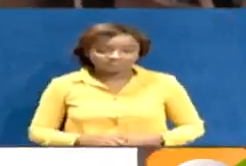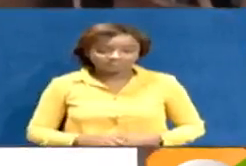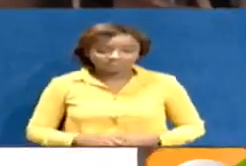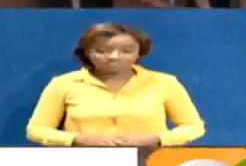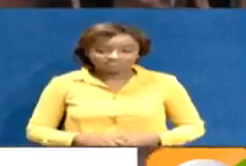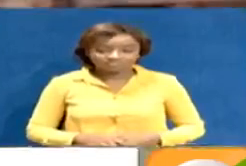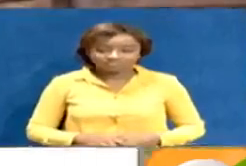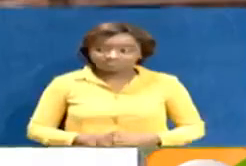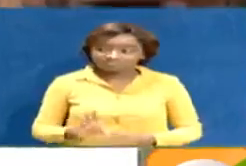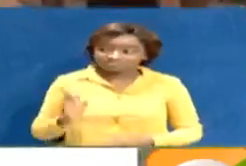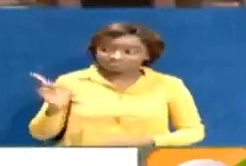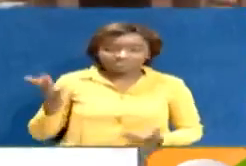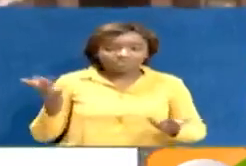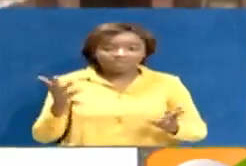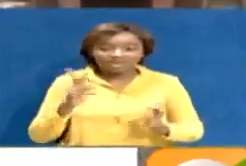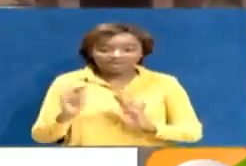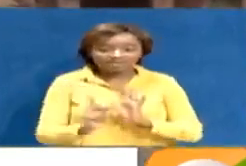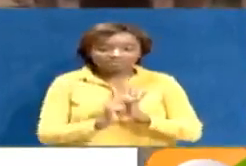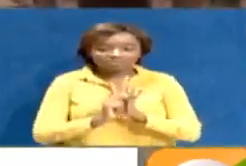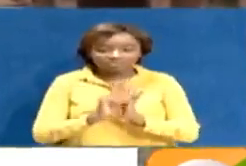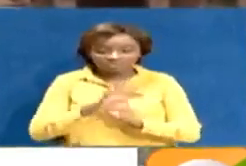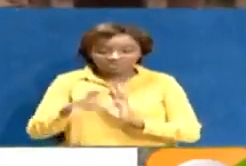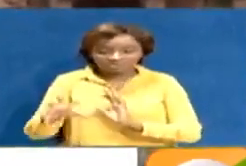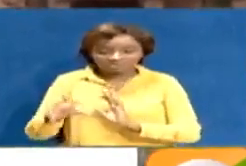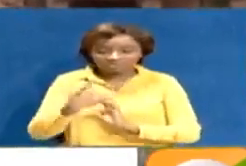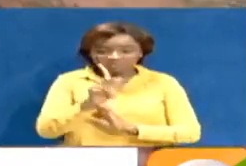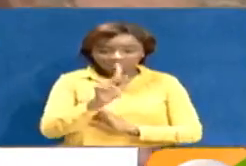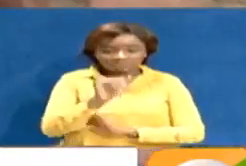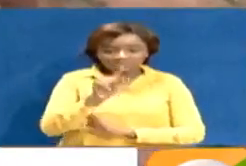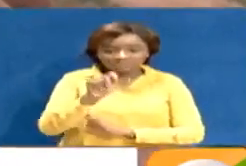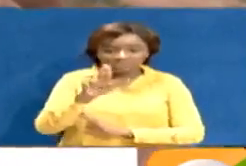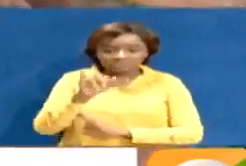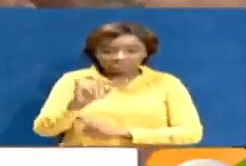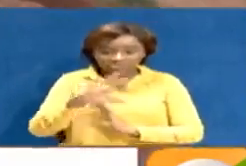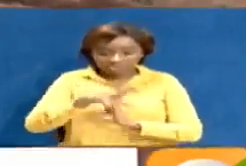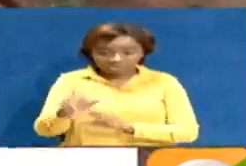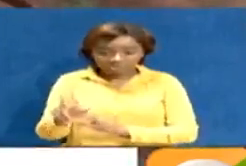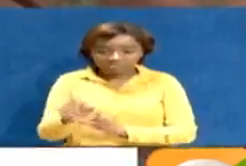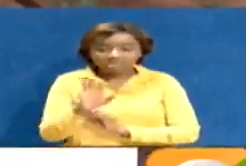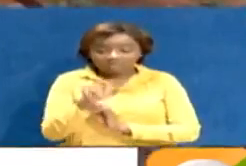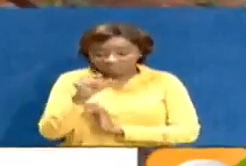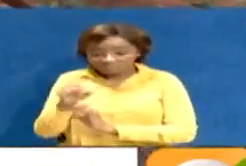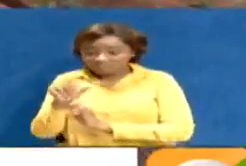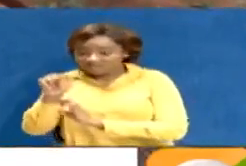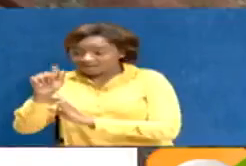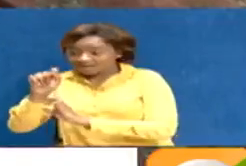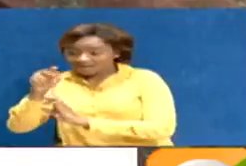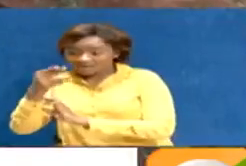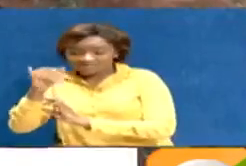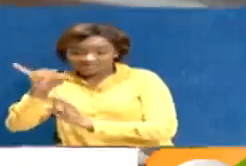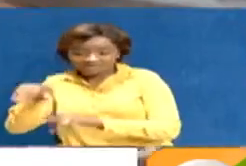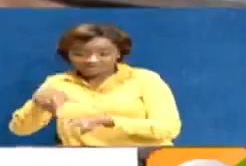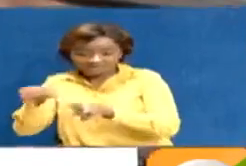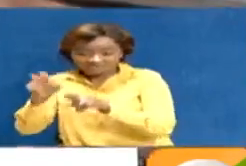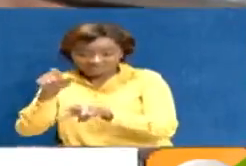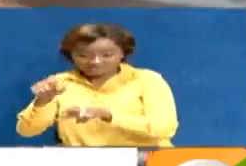This time in Mumoni, Kitui County. Acknowledging an eviction notice from the Tana Athi Rivers Development Authority, TARDA, requiring